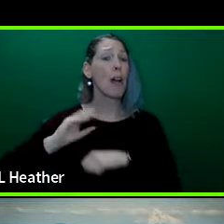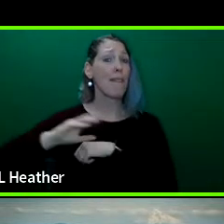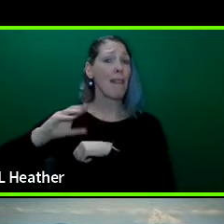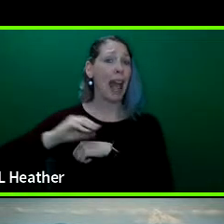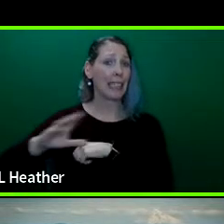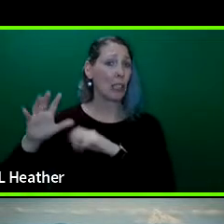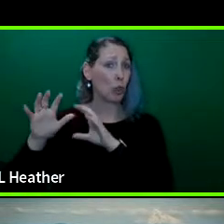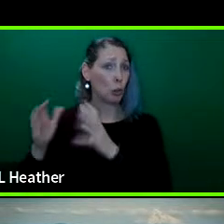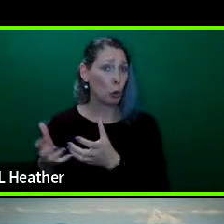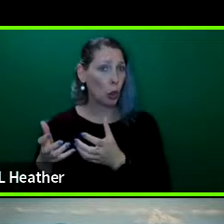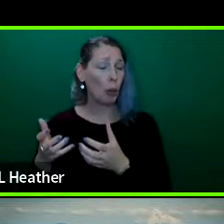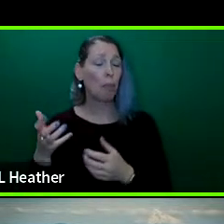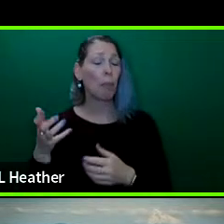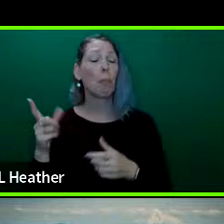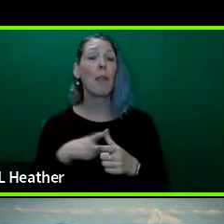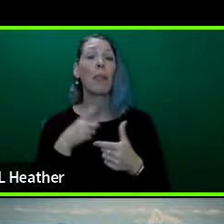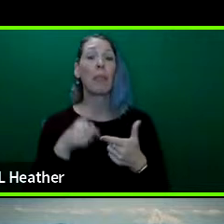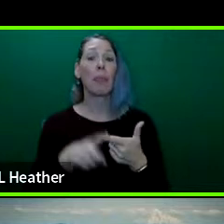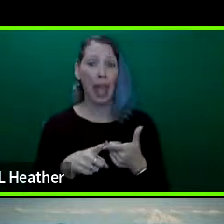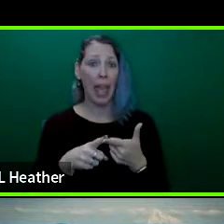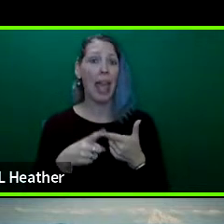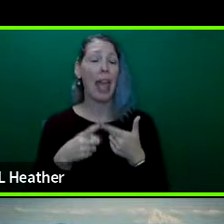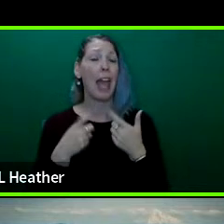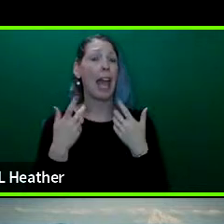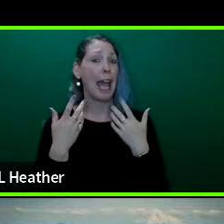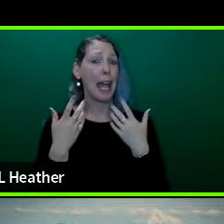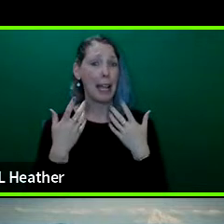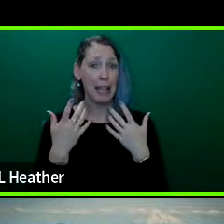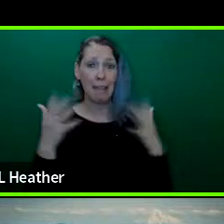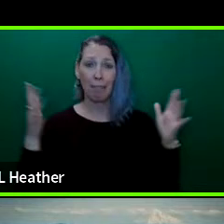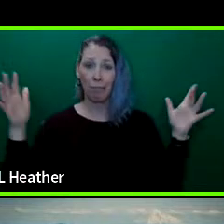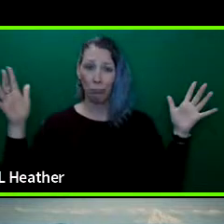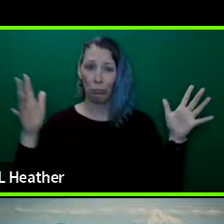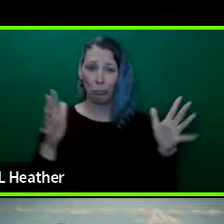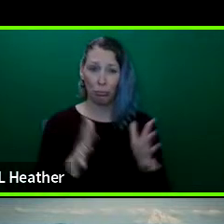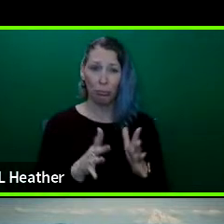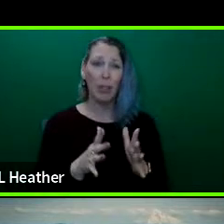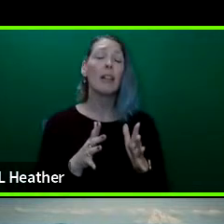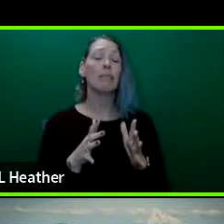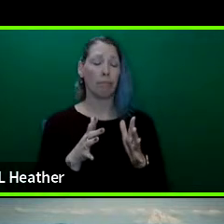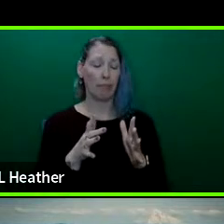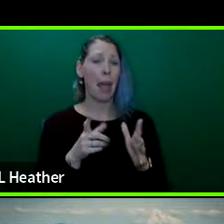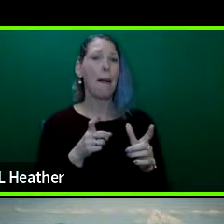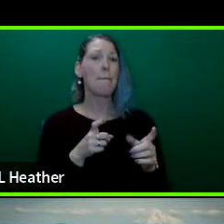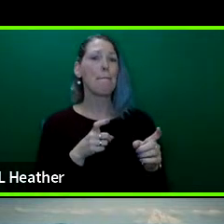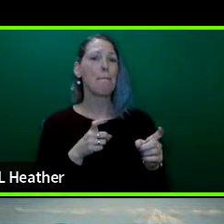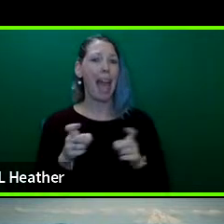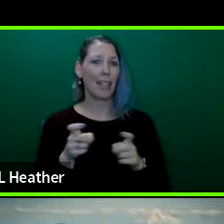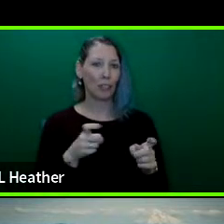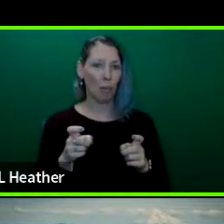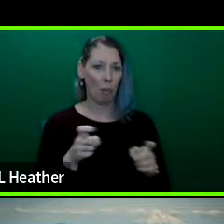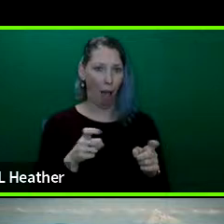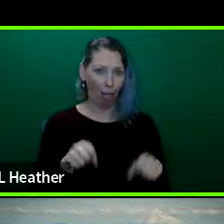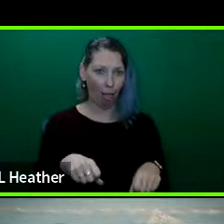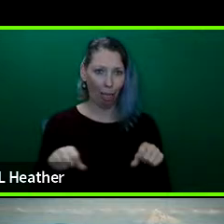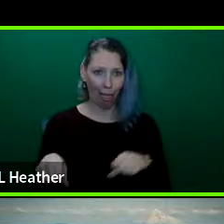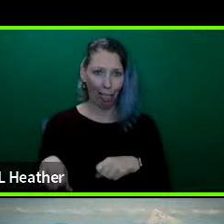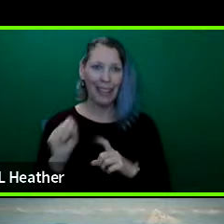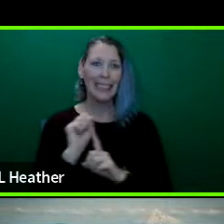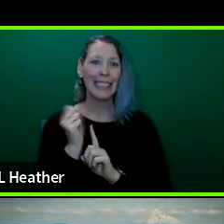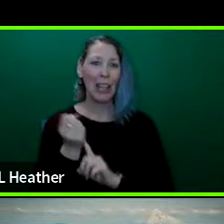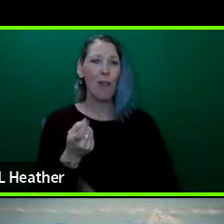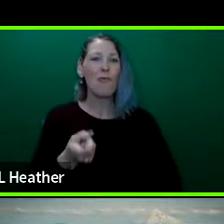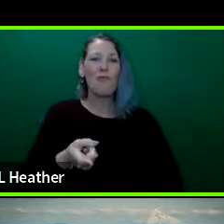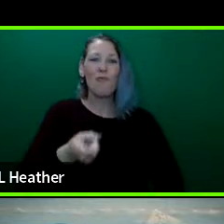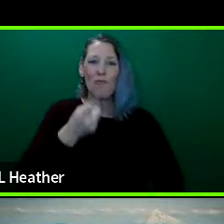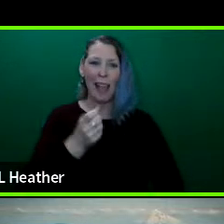groups, to then get these down to a manageable scenario, one scenario that we